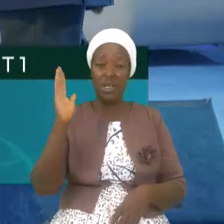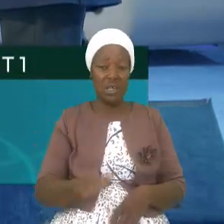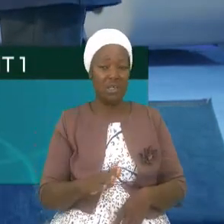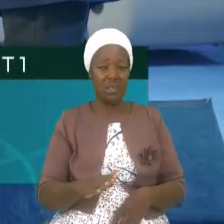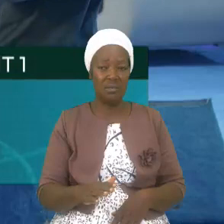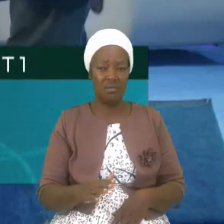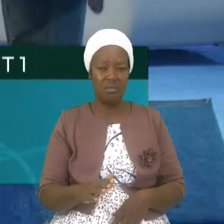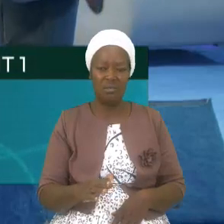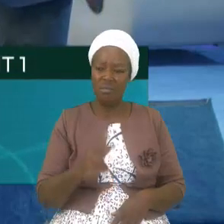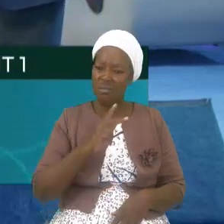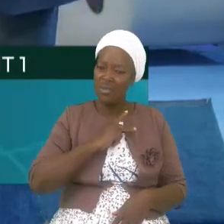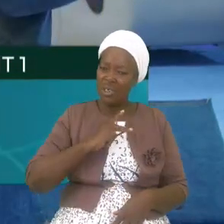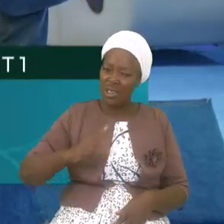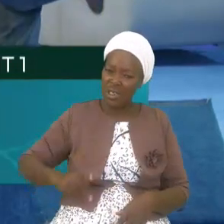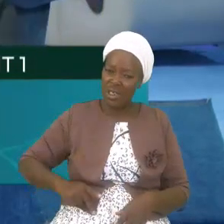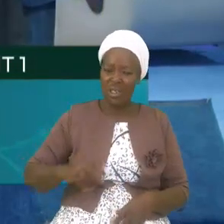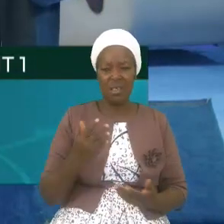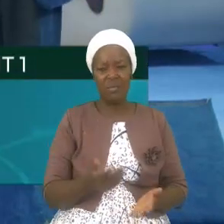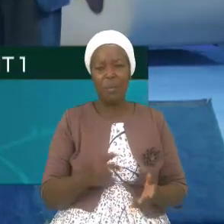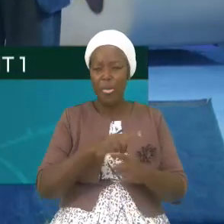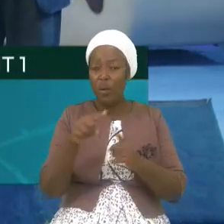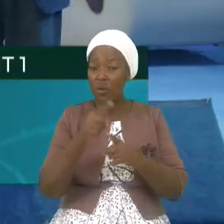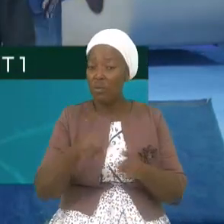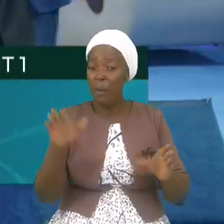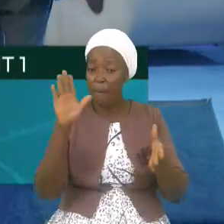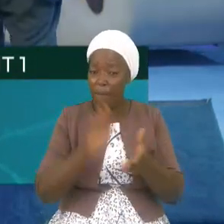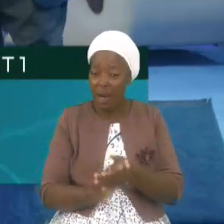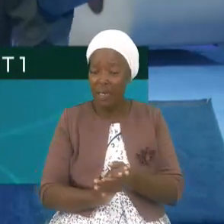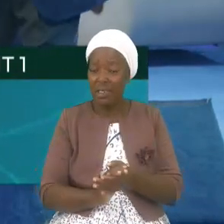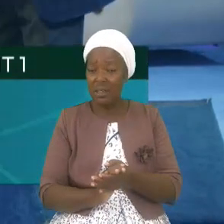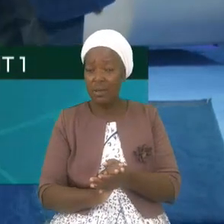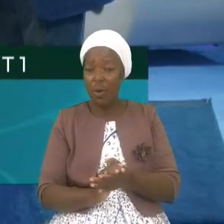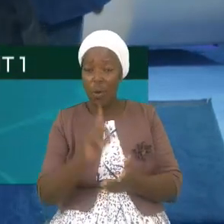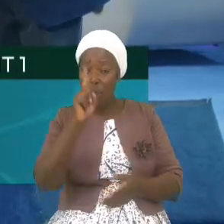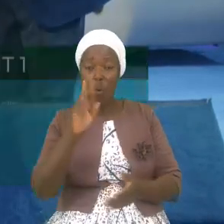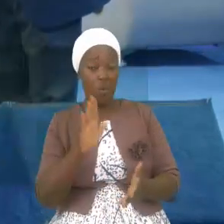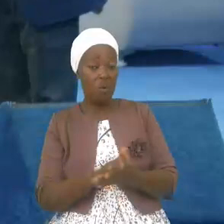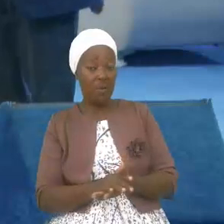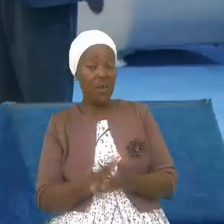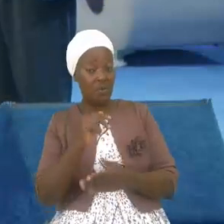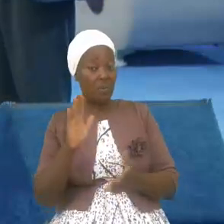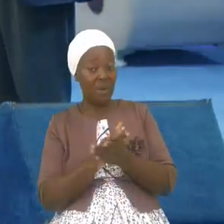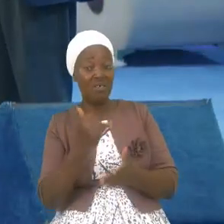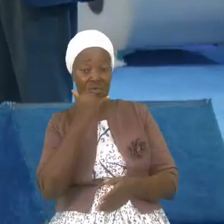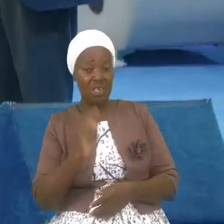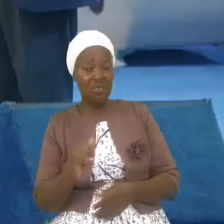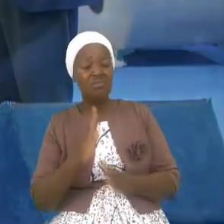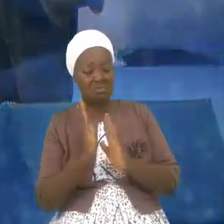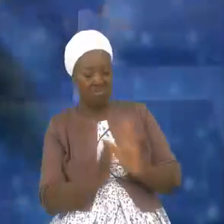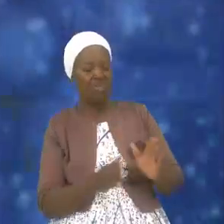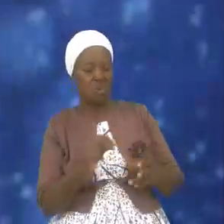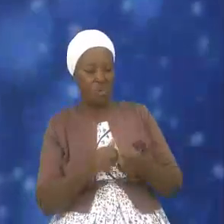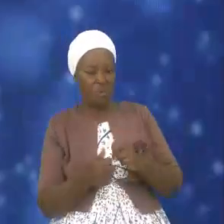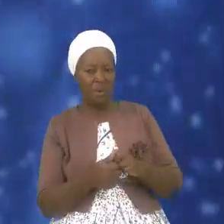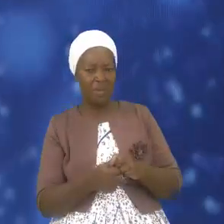married in the wrong way, God left you alone. He didn't even bother you at that time. Second wife, third wife, God left you alone. Didn't